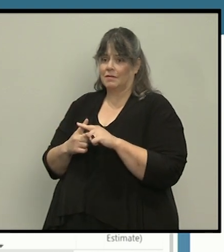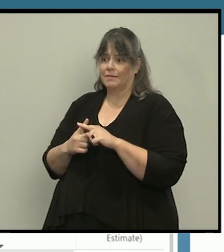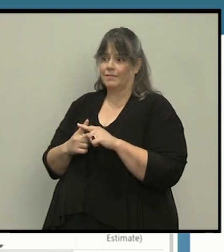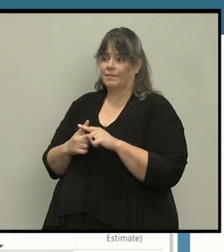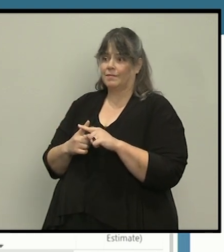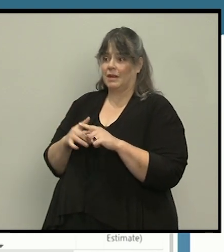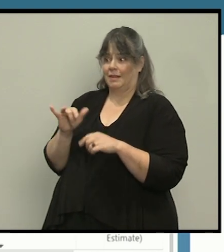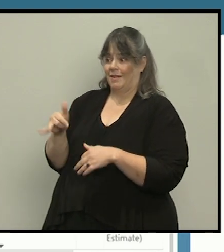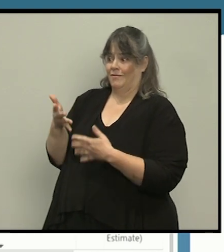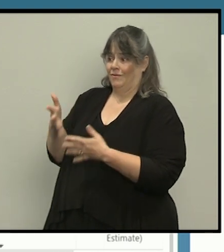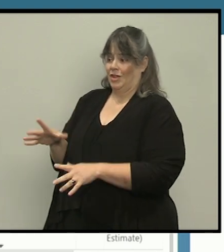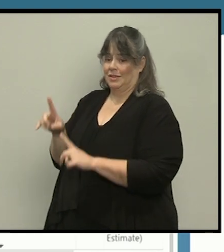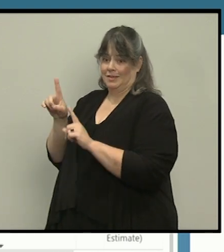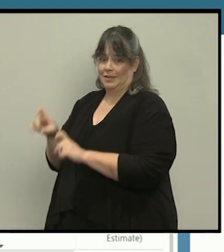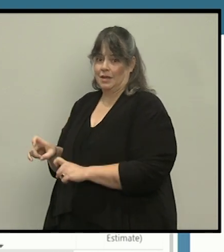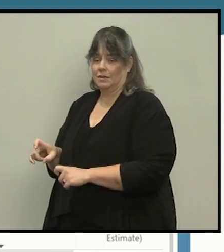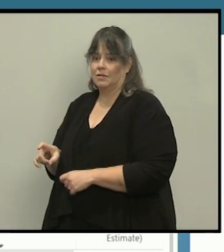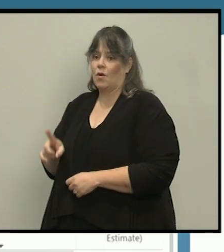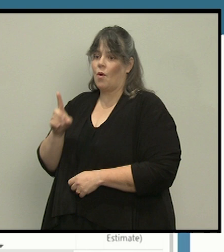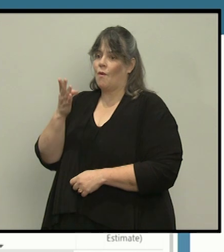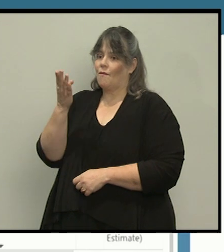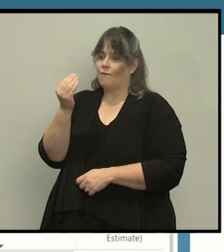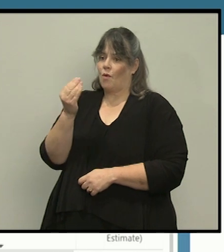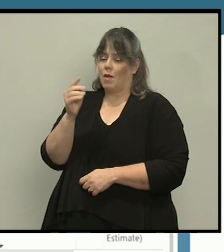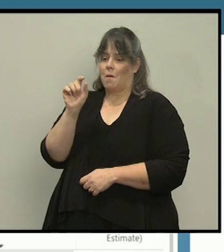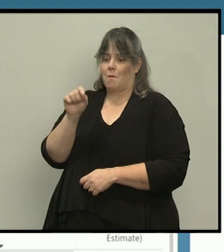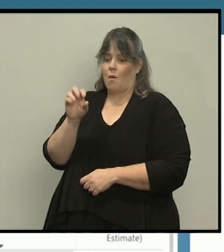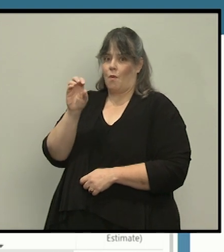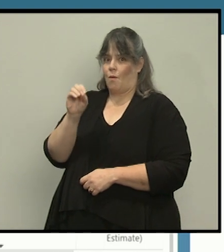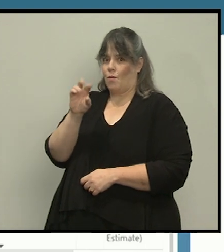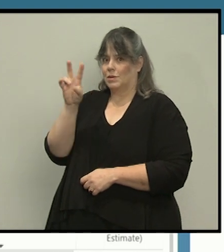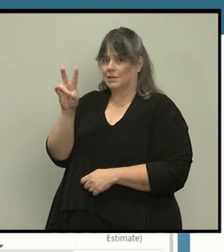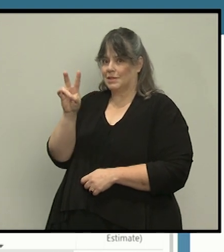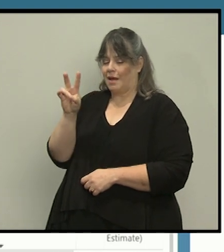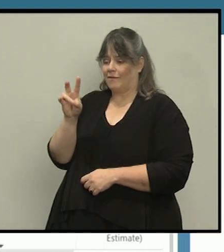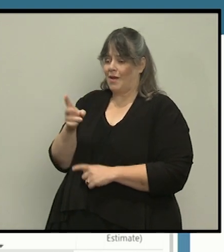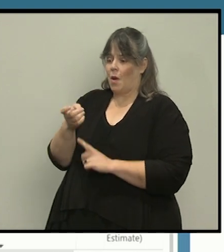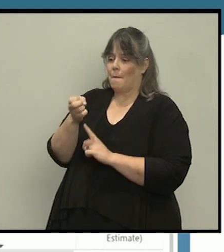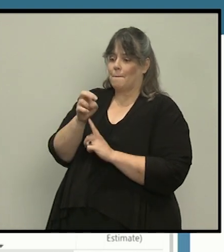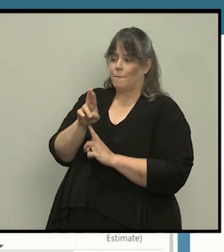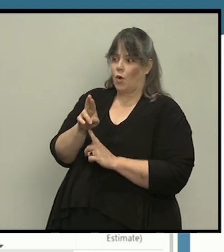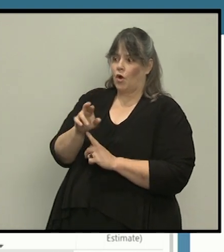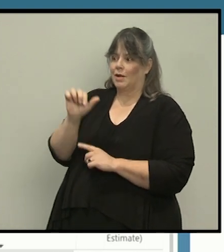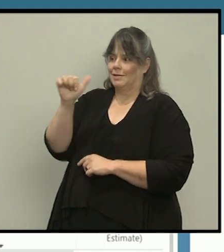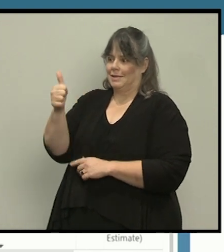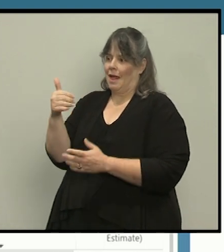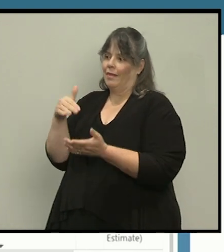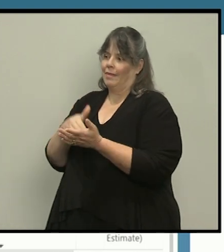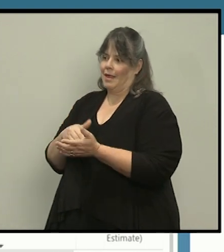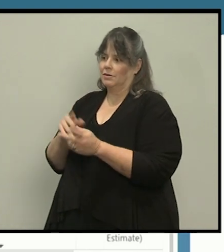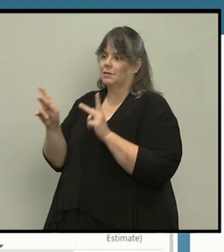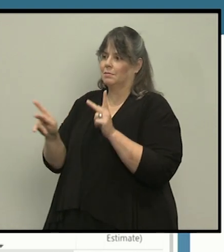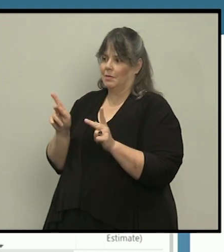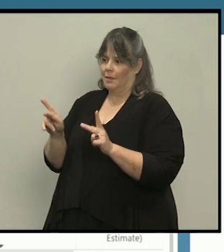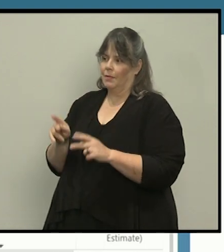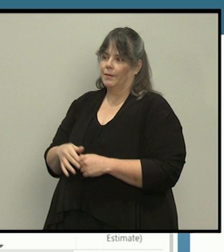tests that have been done is 14.07 per 10,000 people.